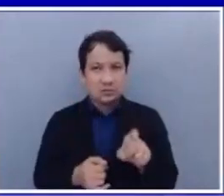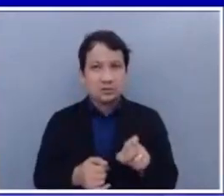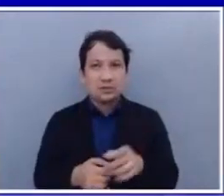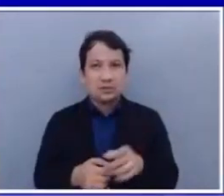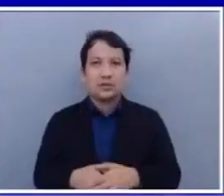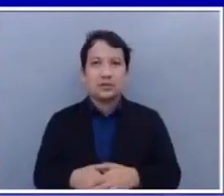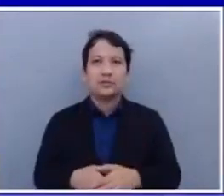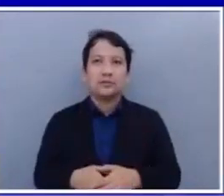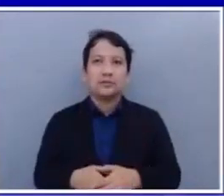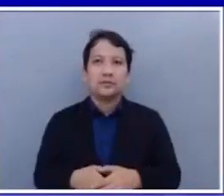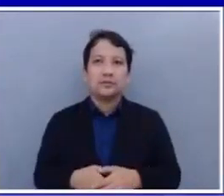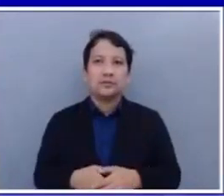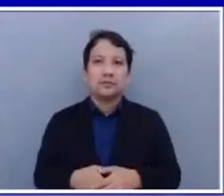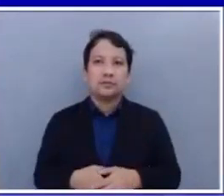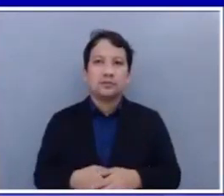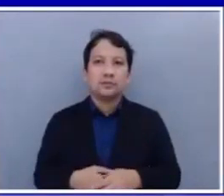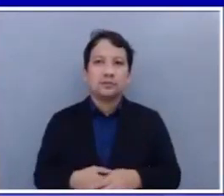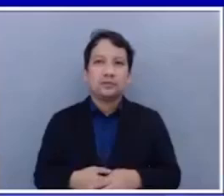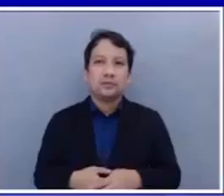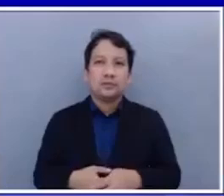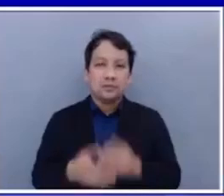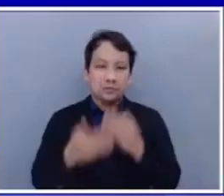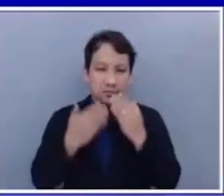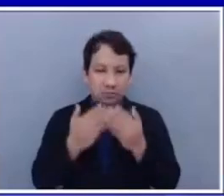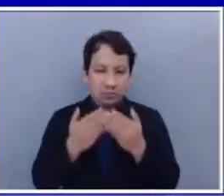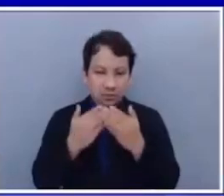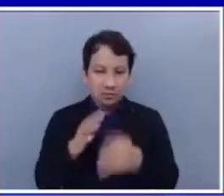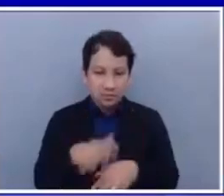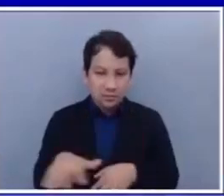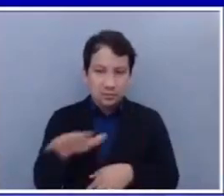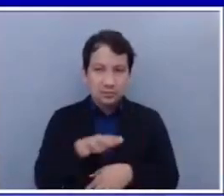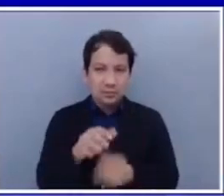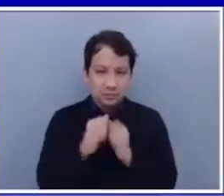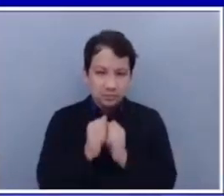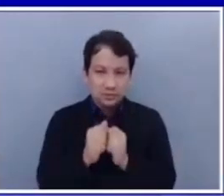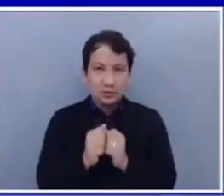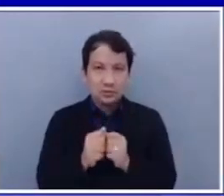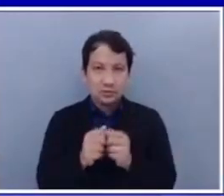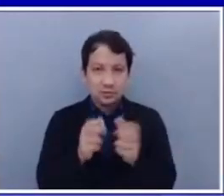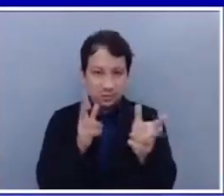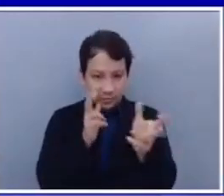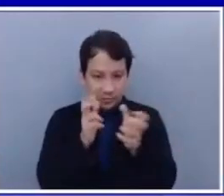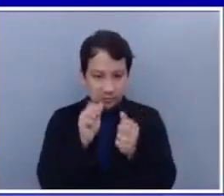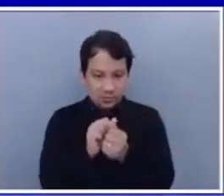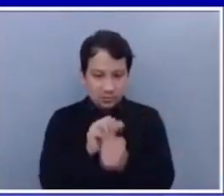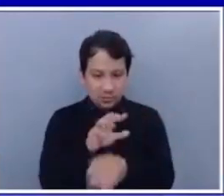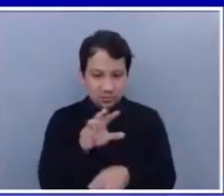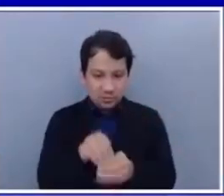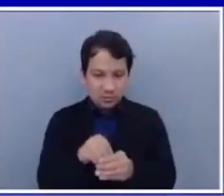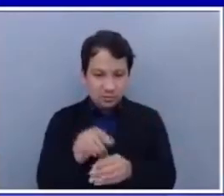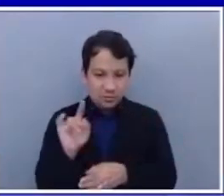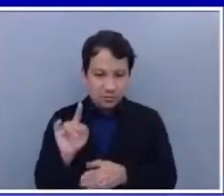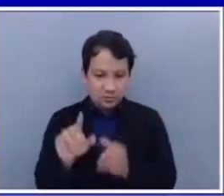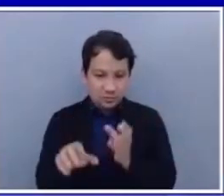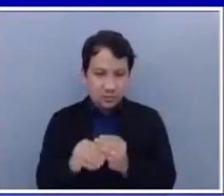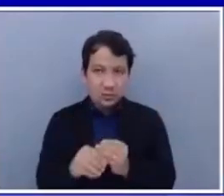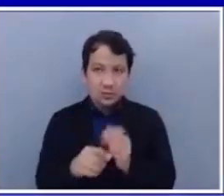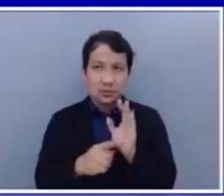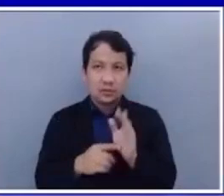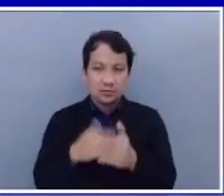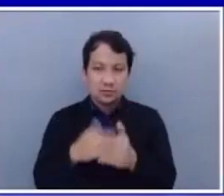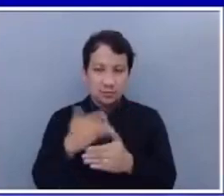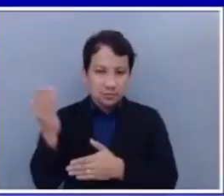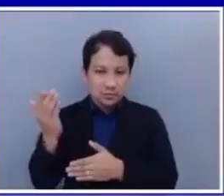Okay, so nais po namin pasalamatan kayong lahat sa pakikinig at pagsali sa press briefing ng paunang resulta ng